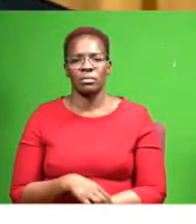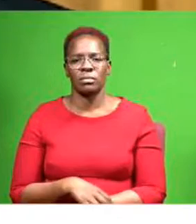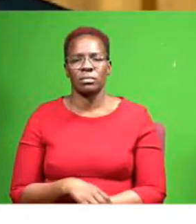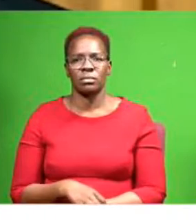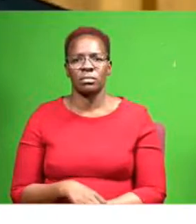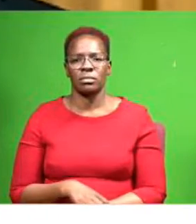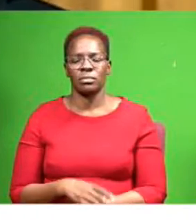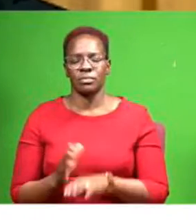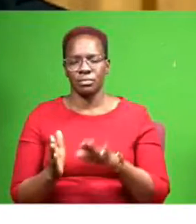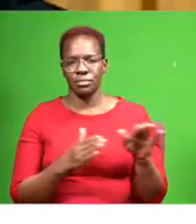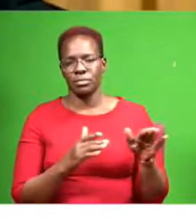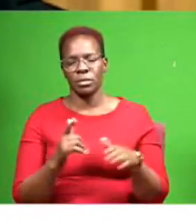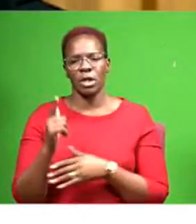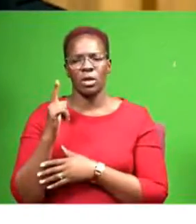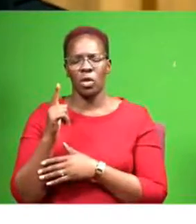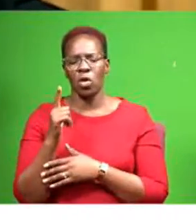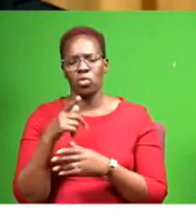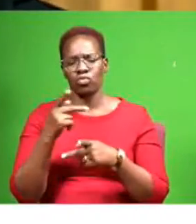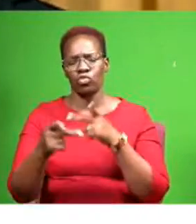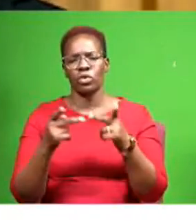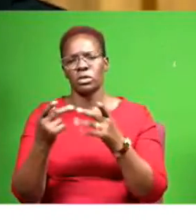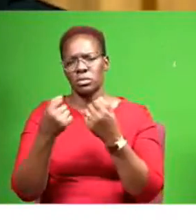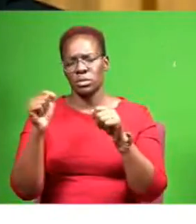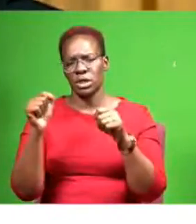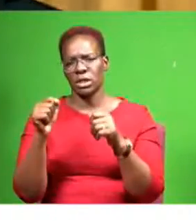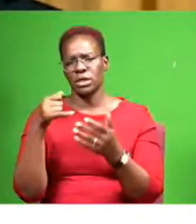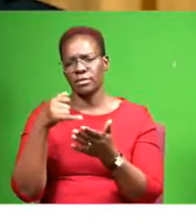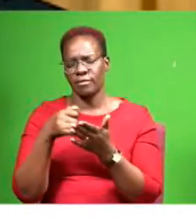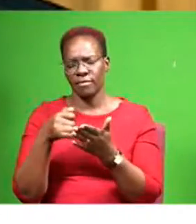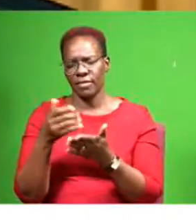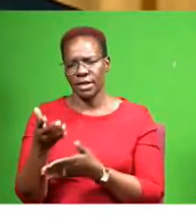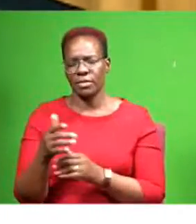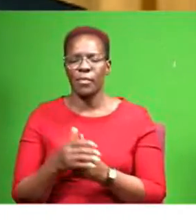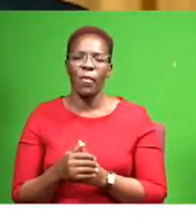On the legality of the BBI process and the President's involvement,